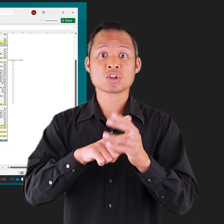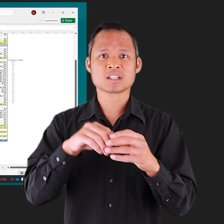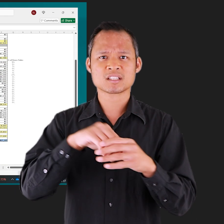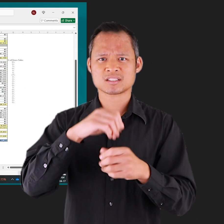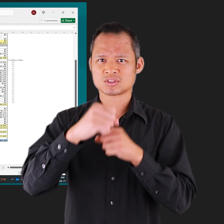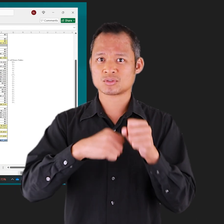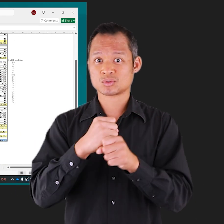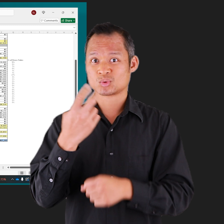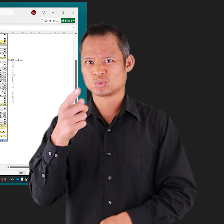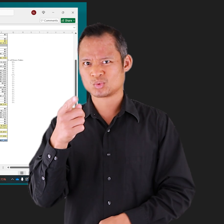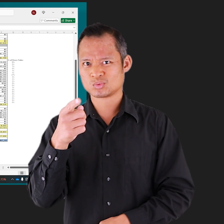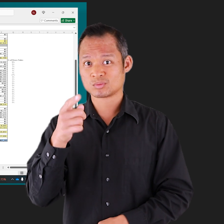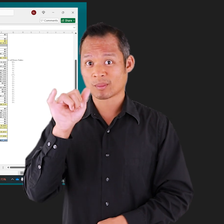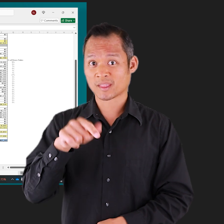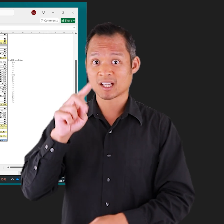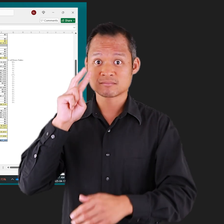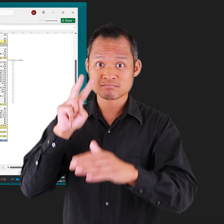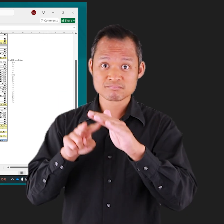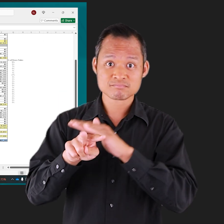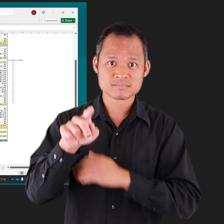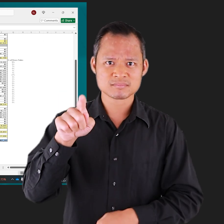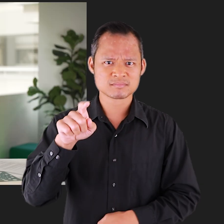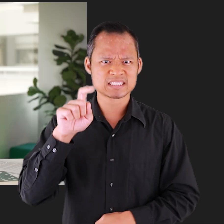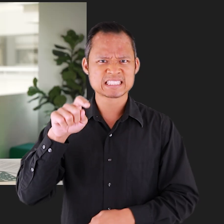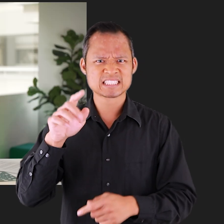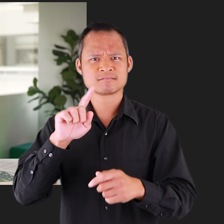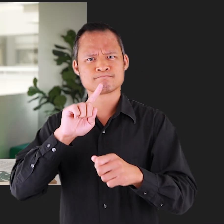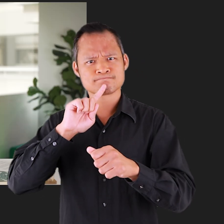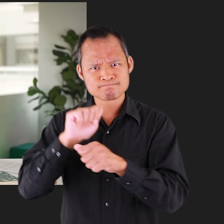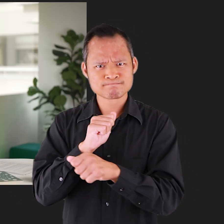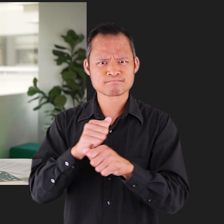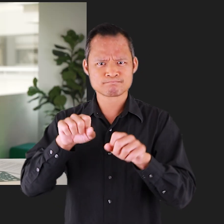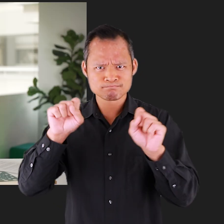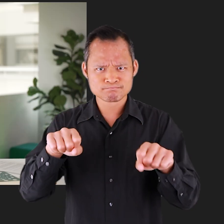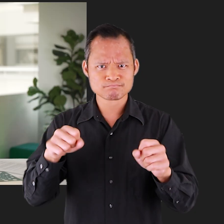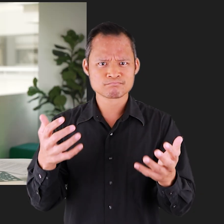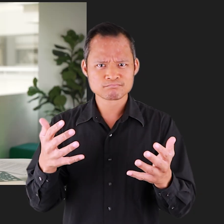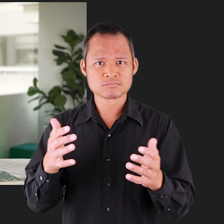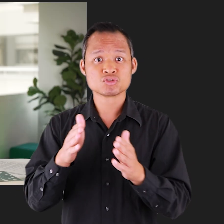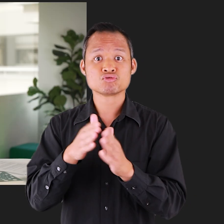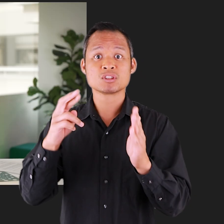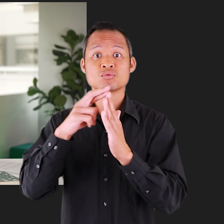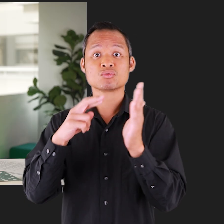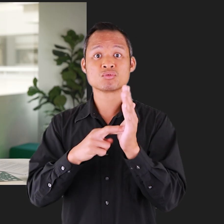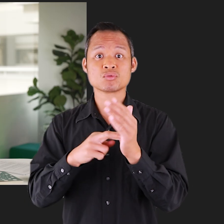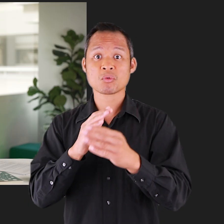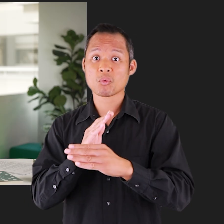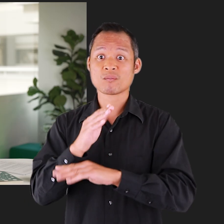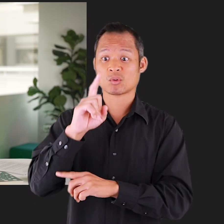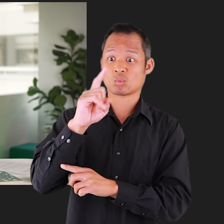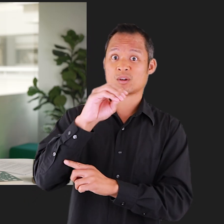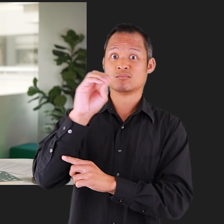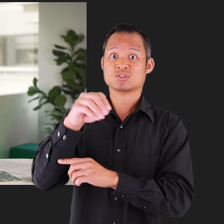found in other disbursements starts to be taken out in year 2. Your sales projections for year 2 need to be as realistic as